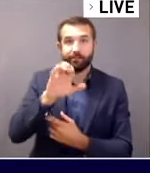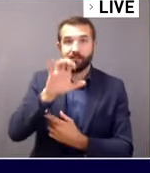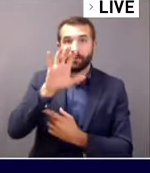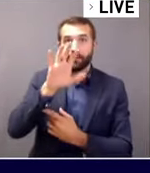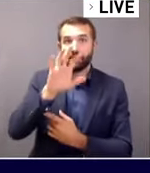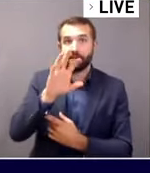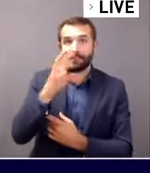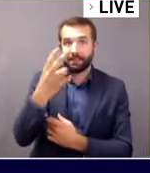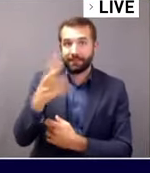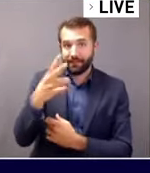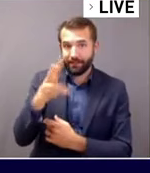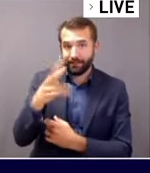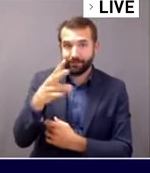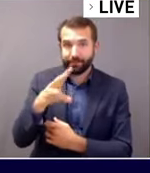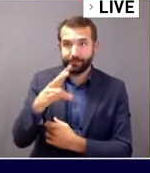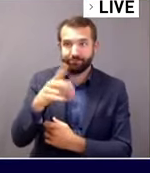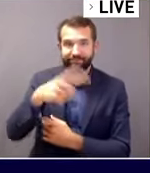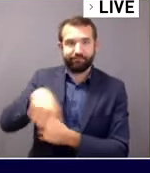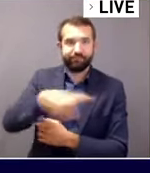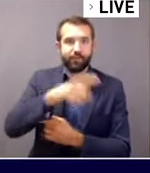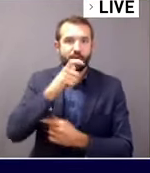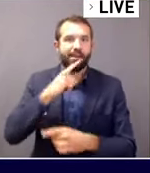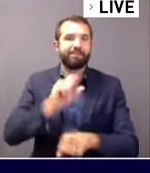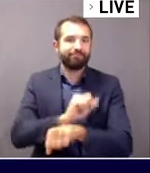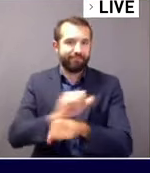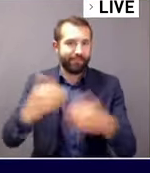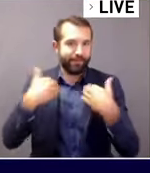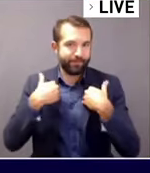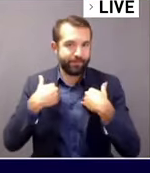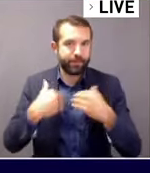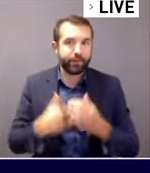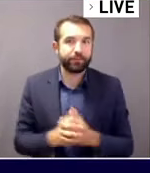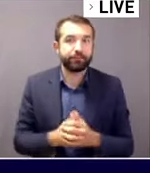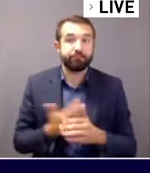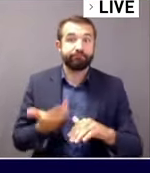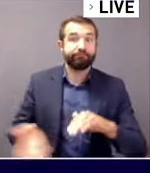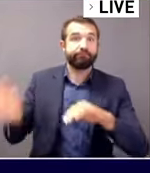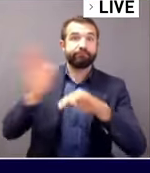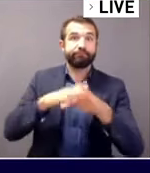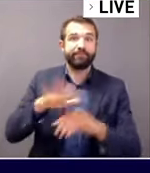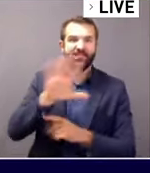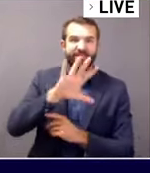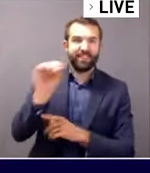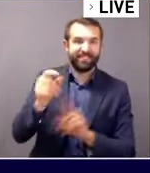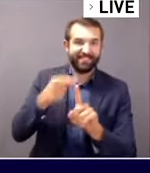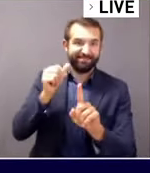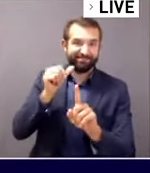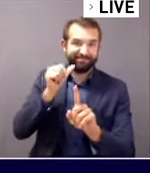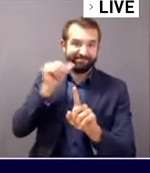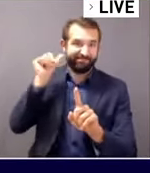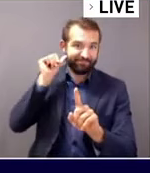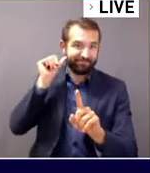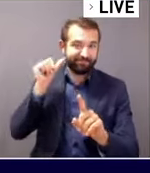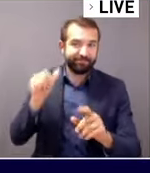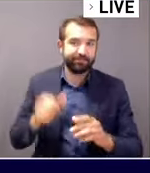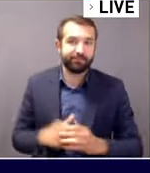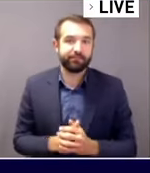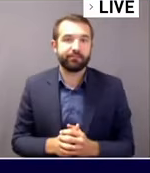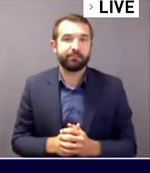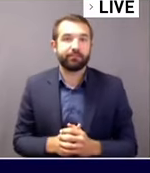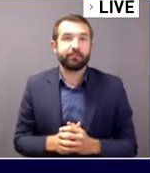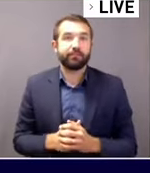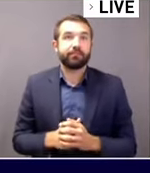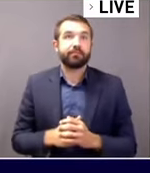4,617 cases of COVID-19, an increase of 50 cases since yesterday. Of those